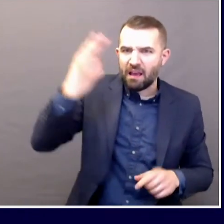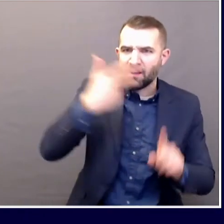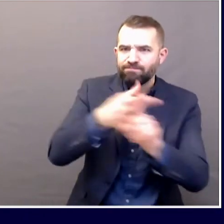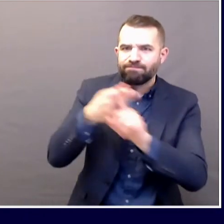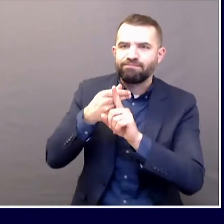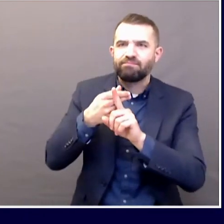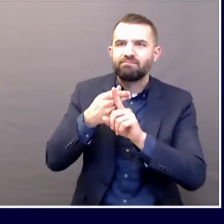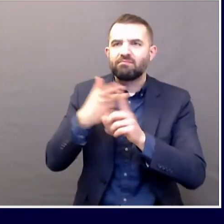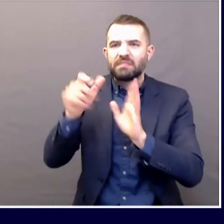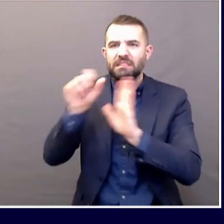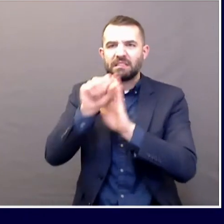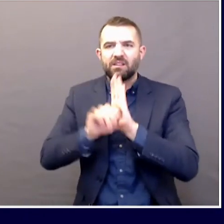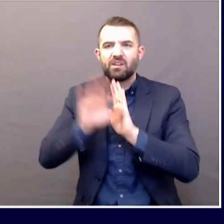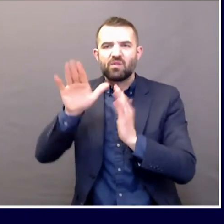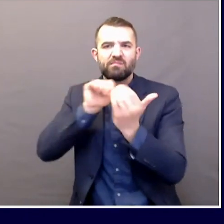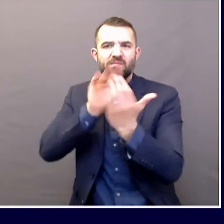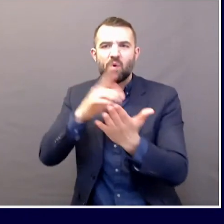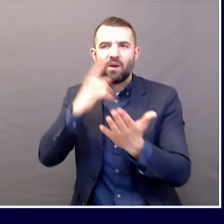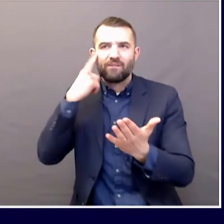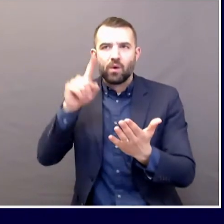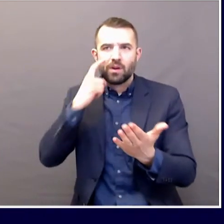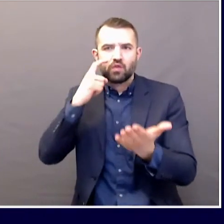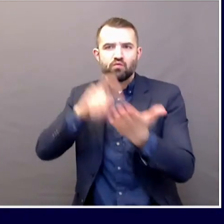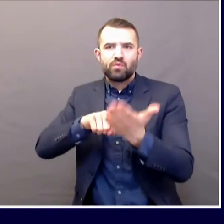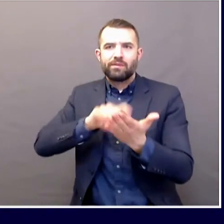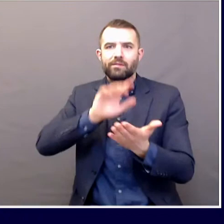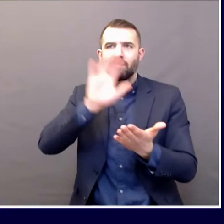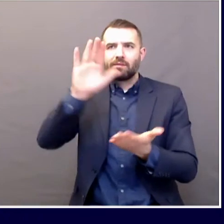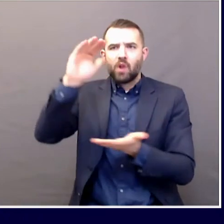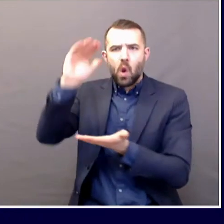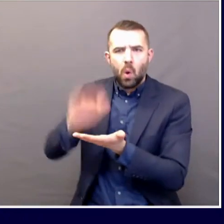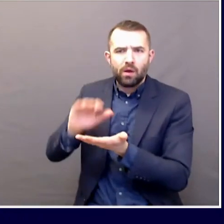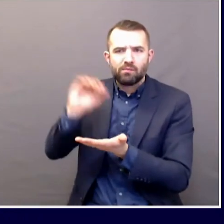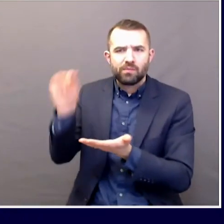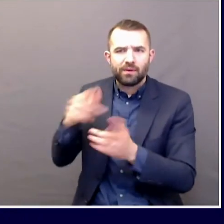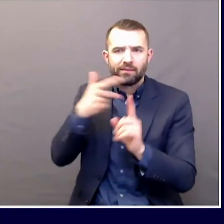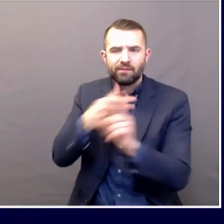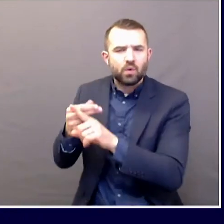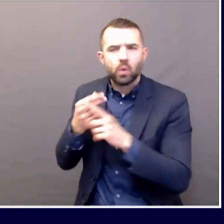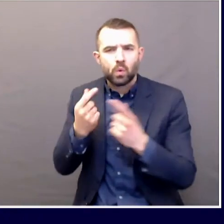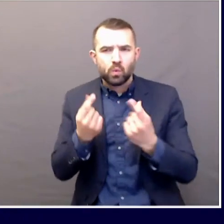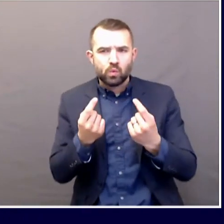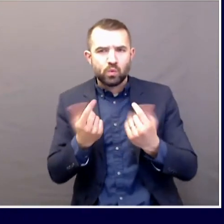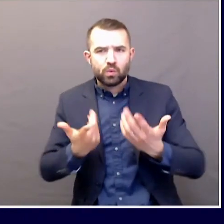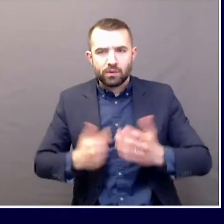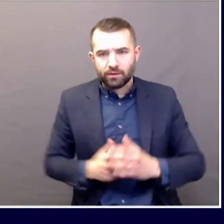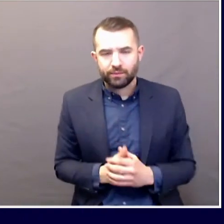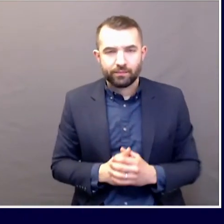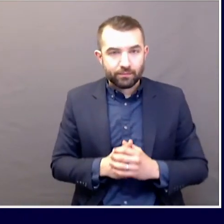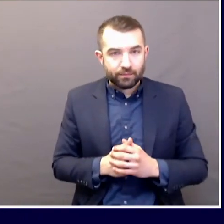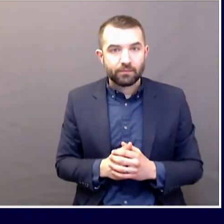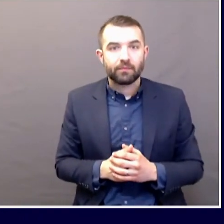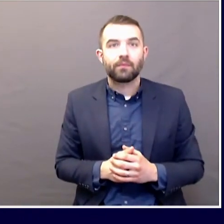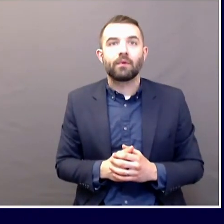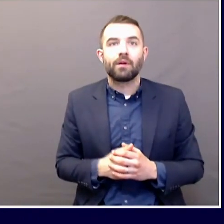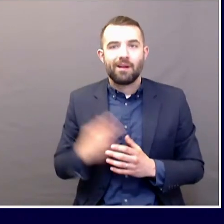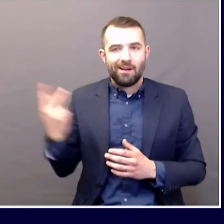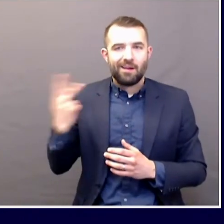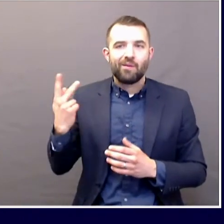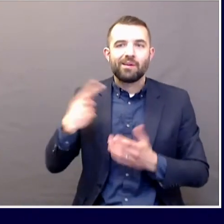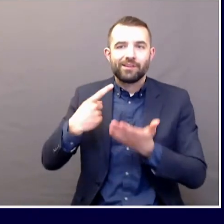glad you raised that because that's a topic that we've been discussing. Commissioner Lambrew and I have discussed it at length, over the past couple of